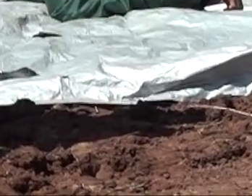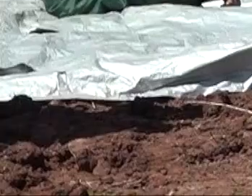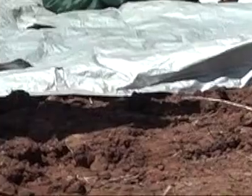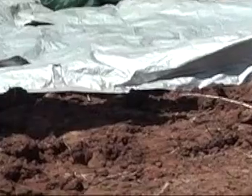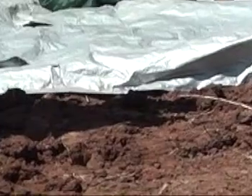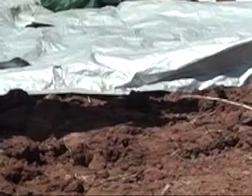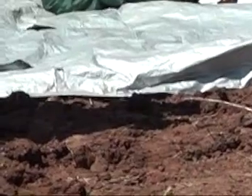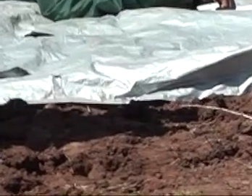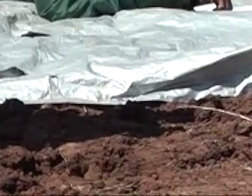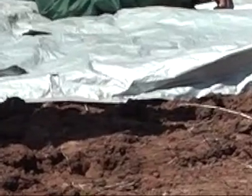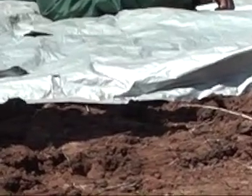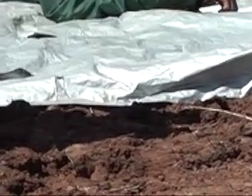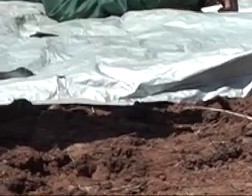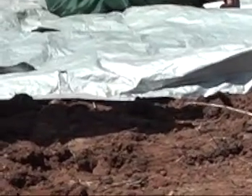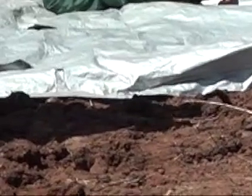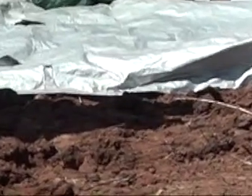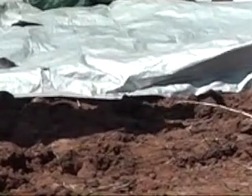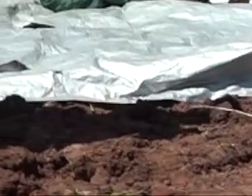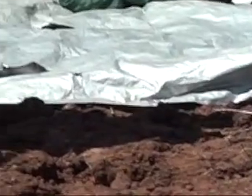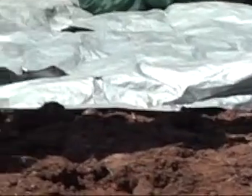Wa turang tsumatanga ina vanua.